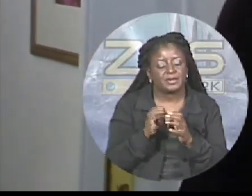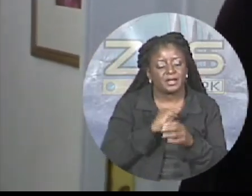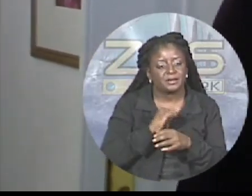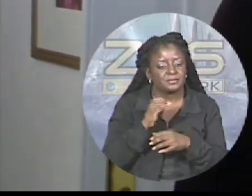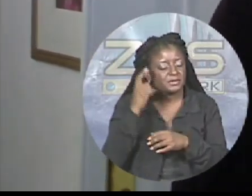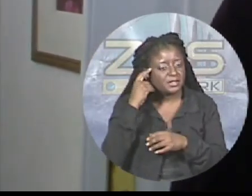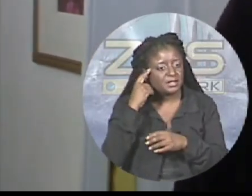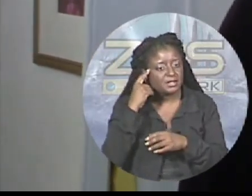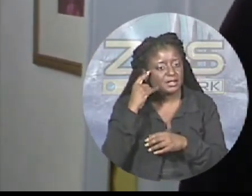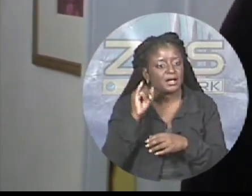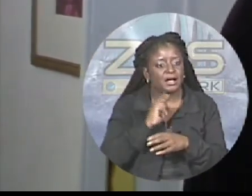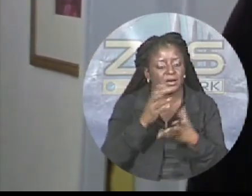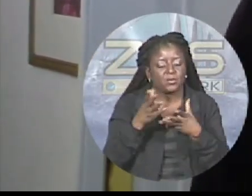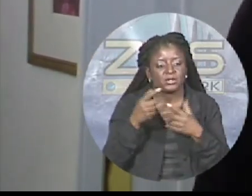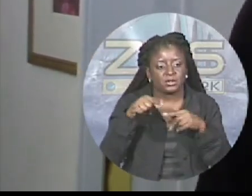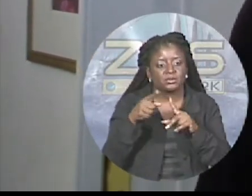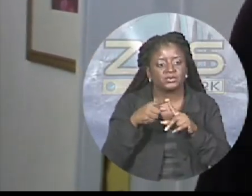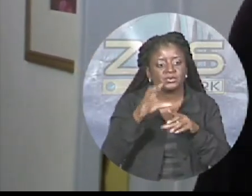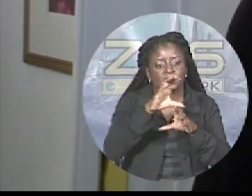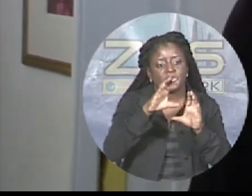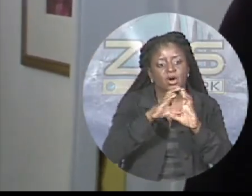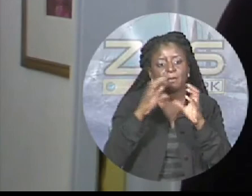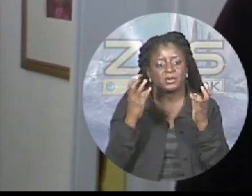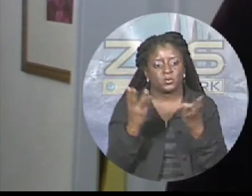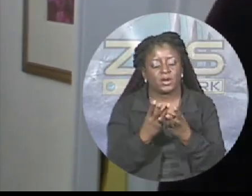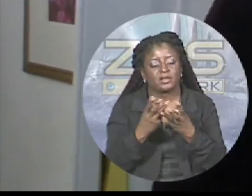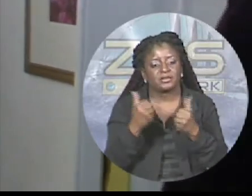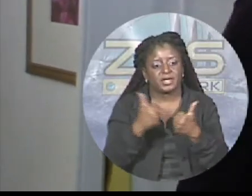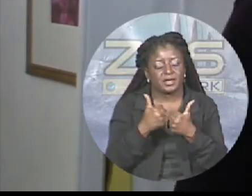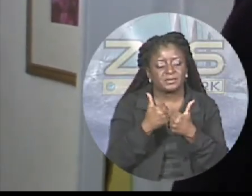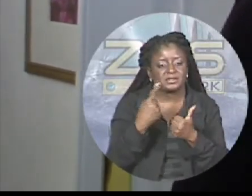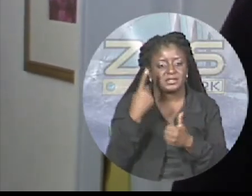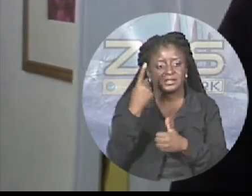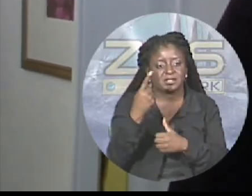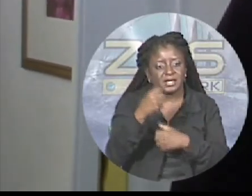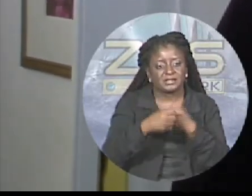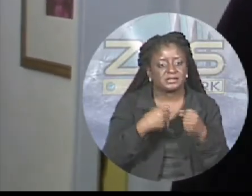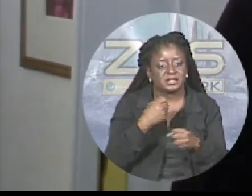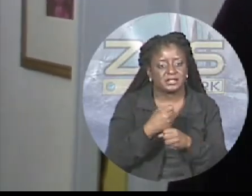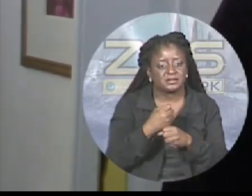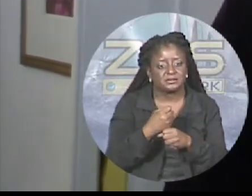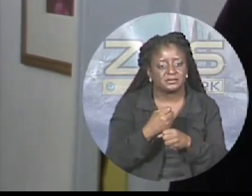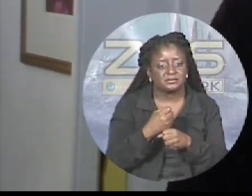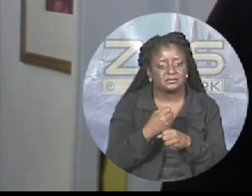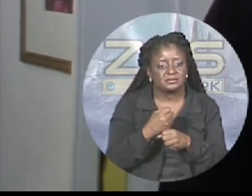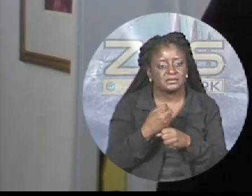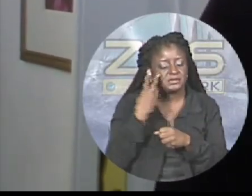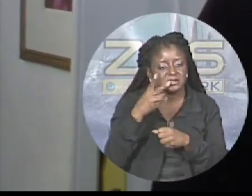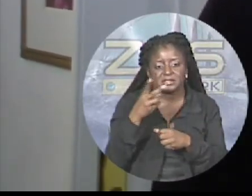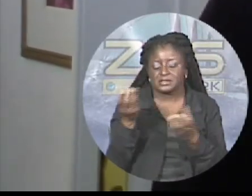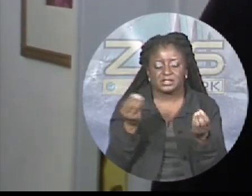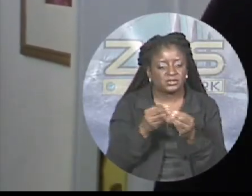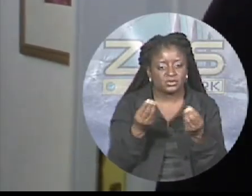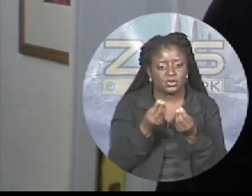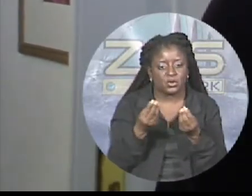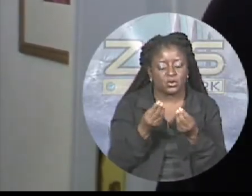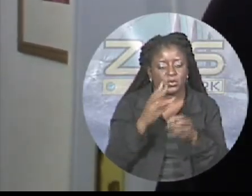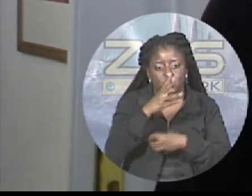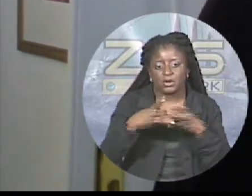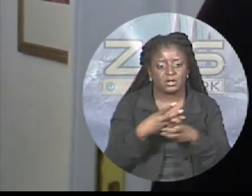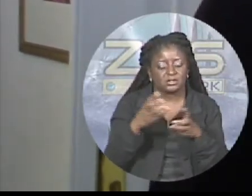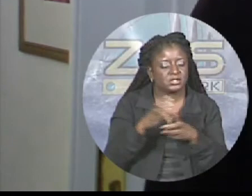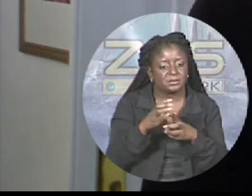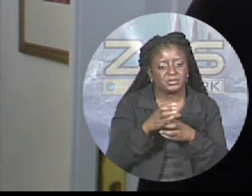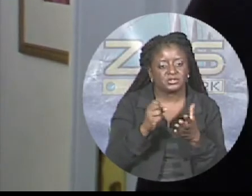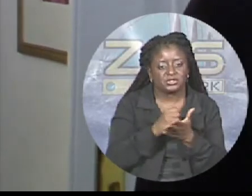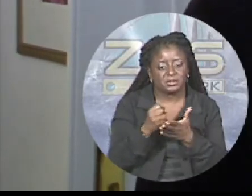think I want to go to Commonwealth Games next year. Mm-hmm. Seeing there's no World Championship or Olympics next year, I guess I'll just